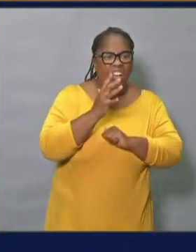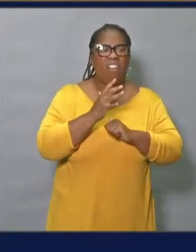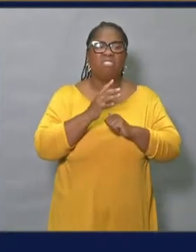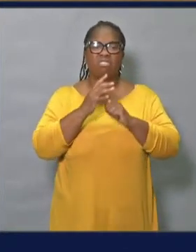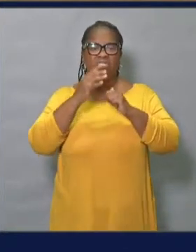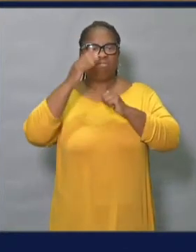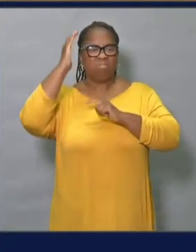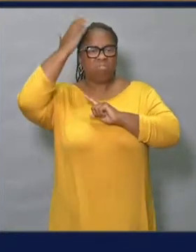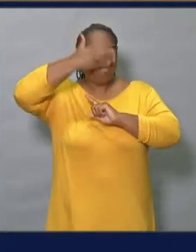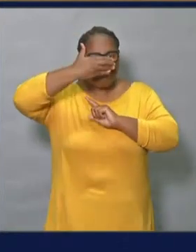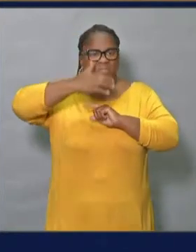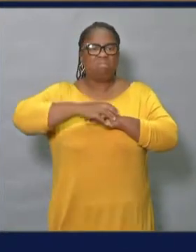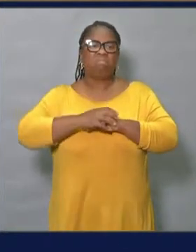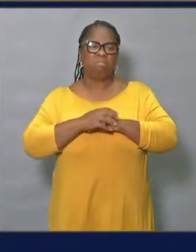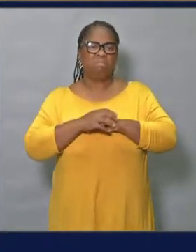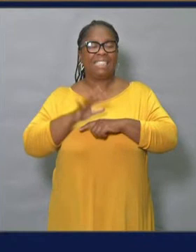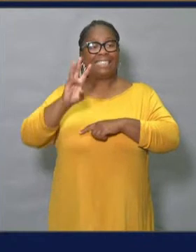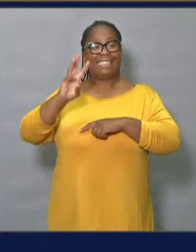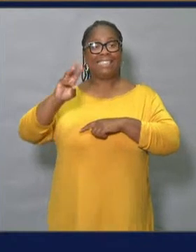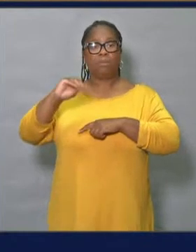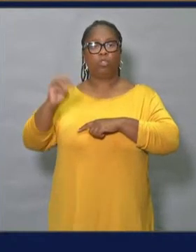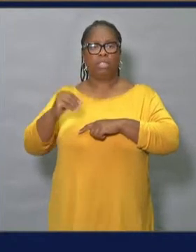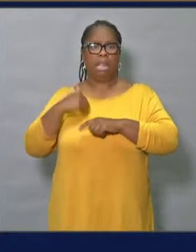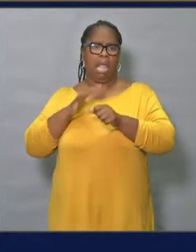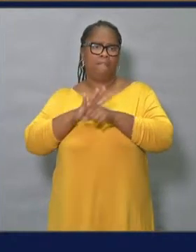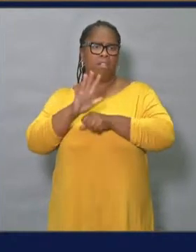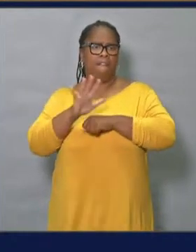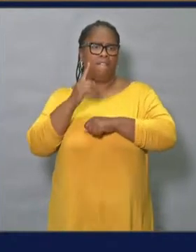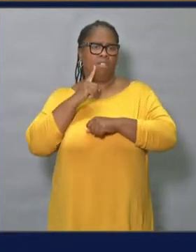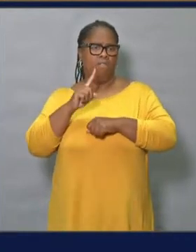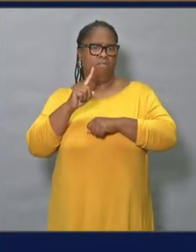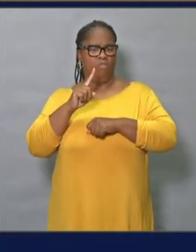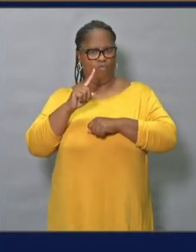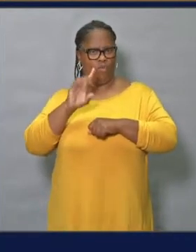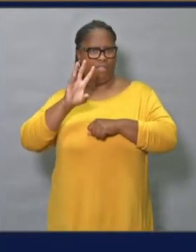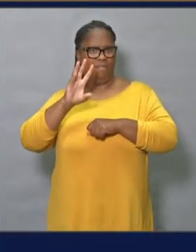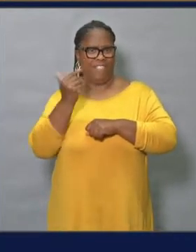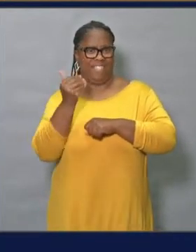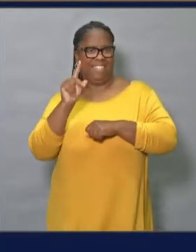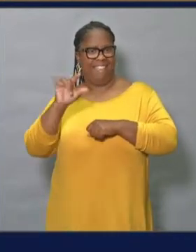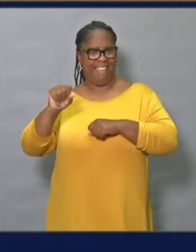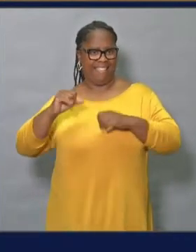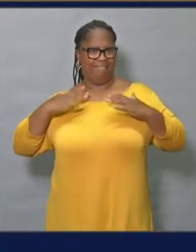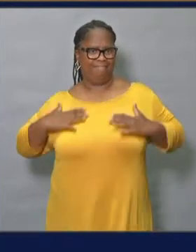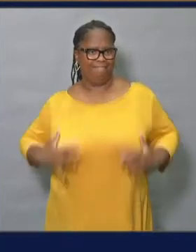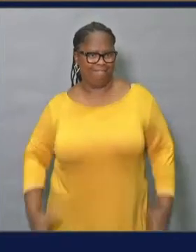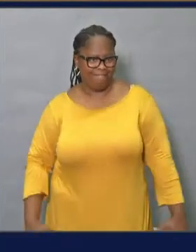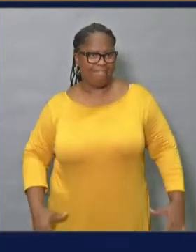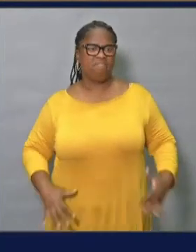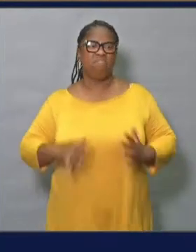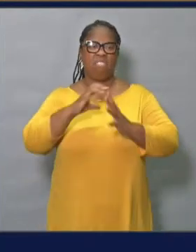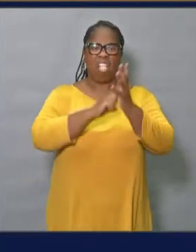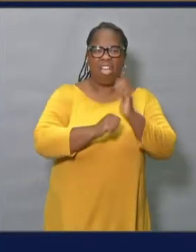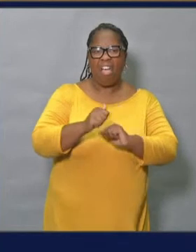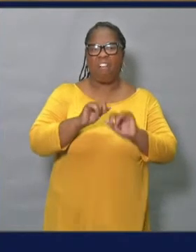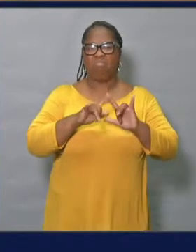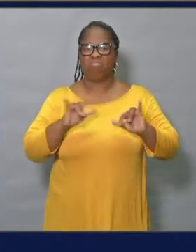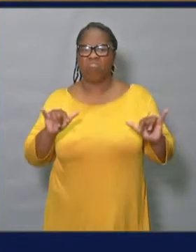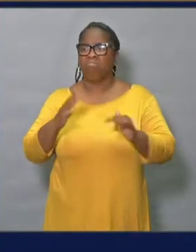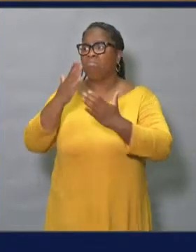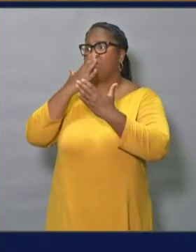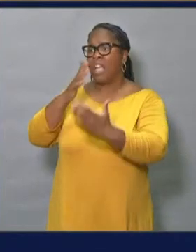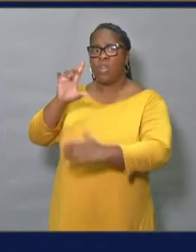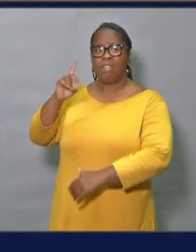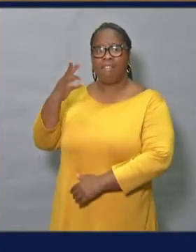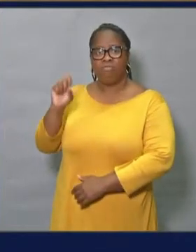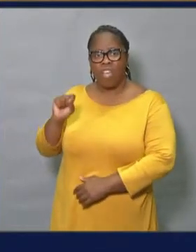have a 15-day supply of gowns. I want to thank all of our hospital partners and EMS for making sure that we